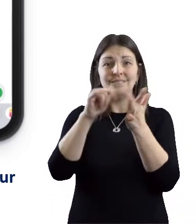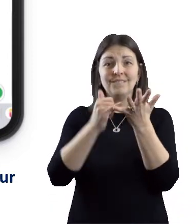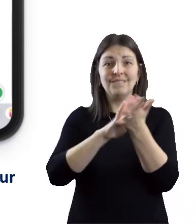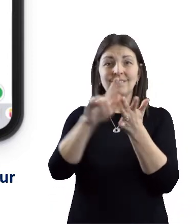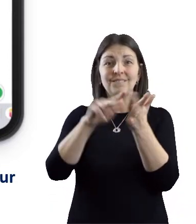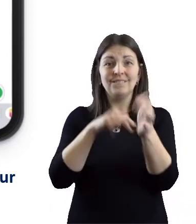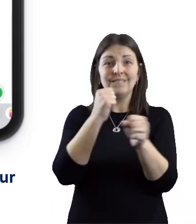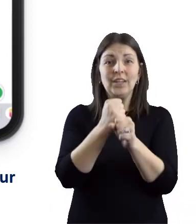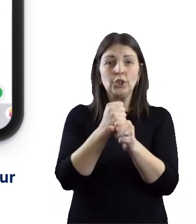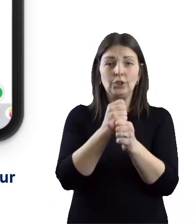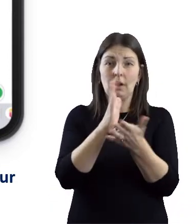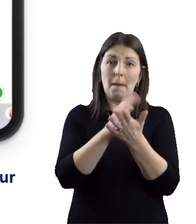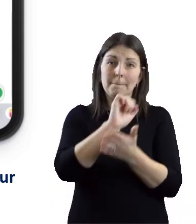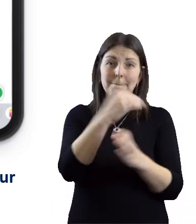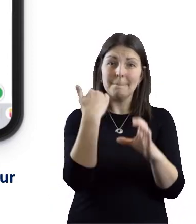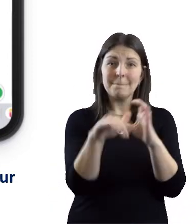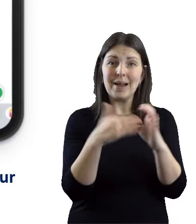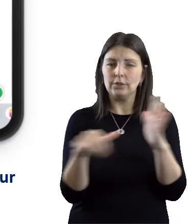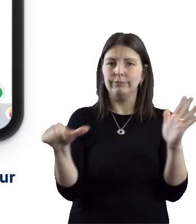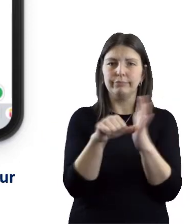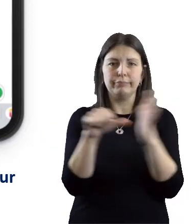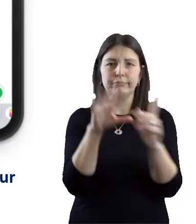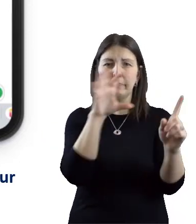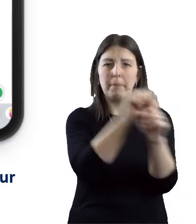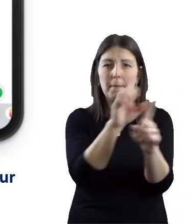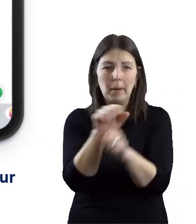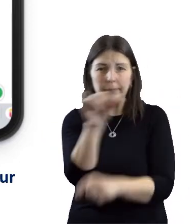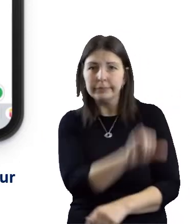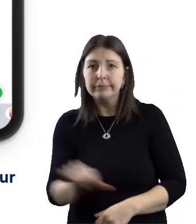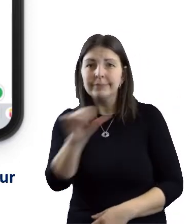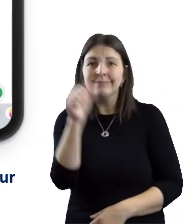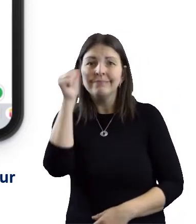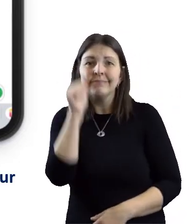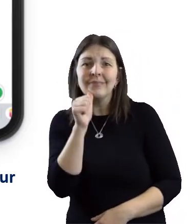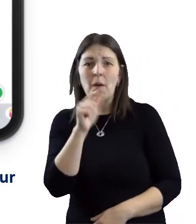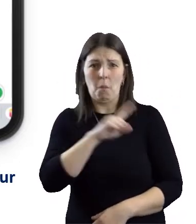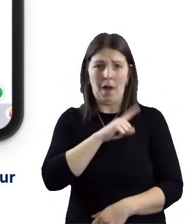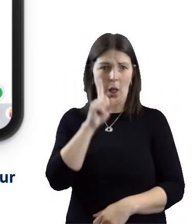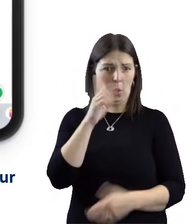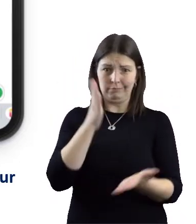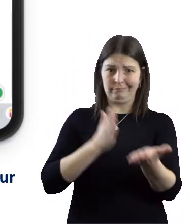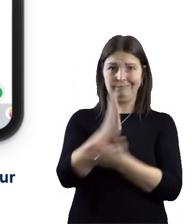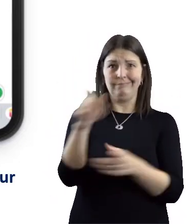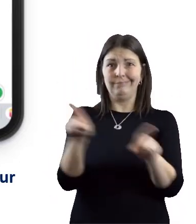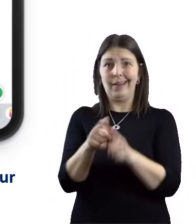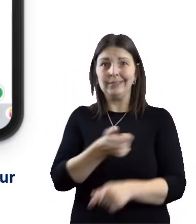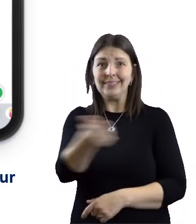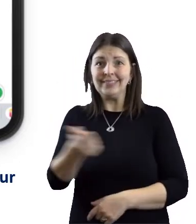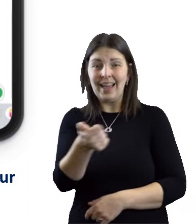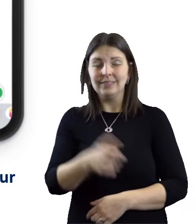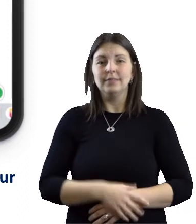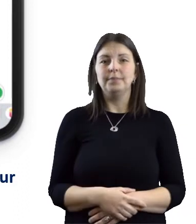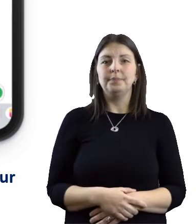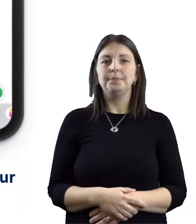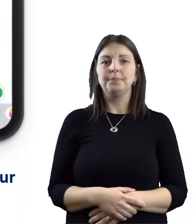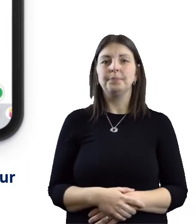as legitimate text messages. Scammers will often spoof messages to hide their true identity, posing as a legitimate company or organisation.